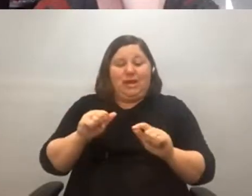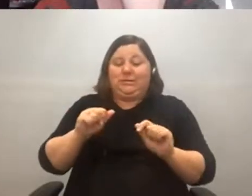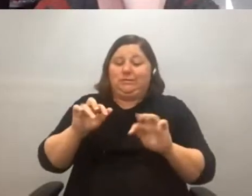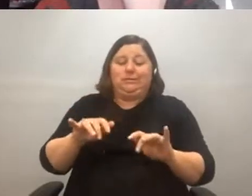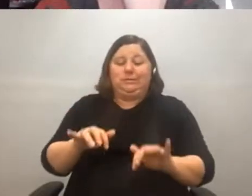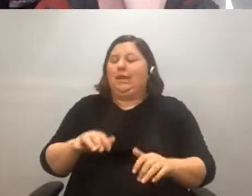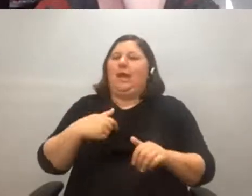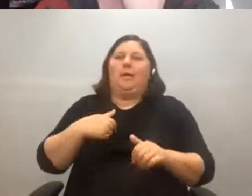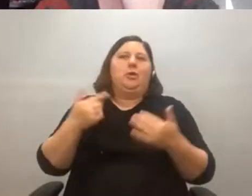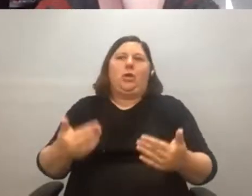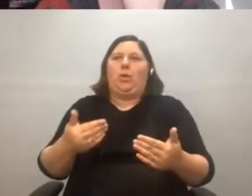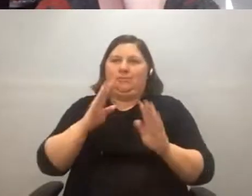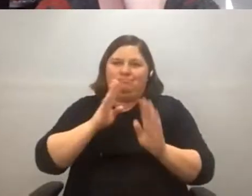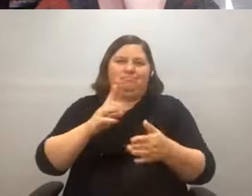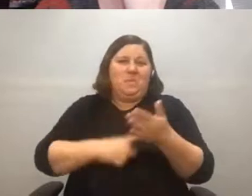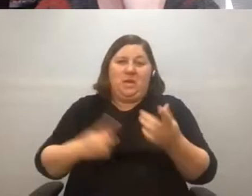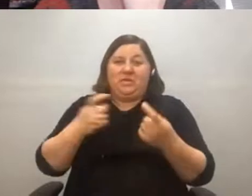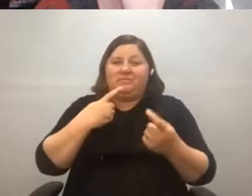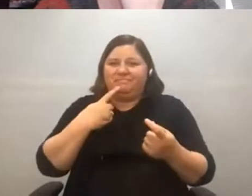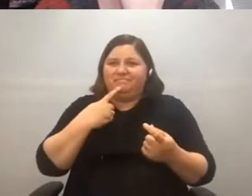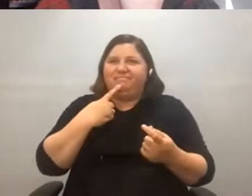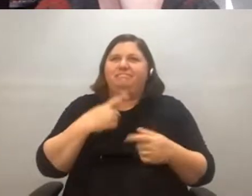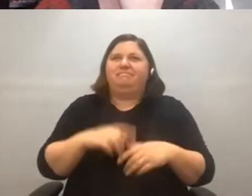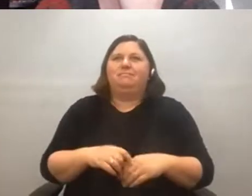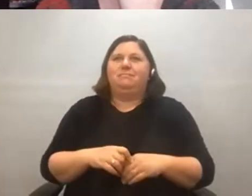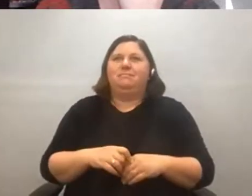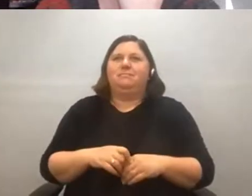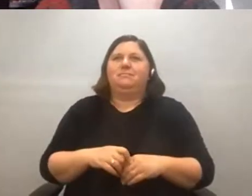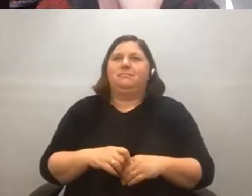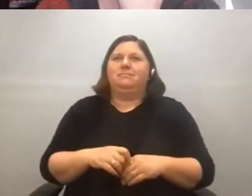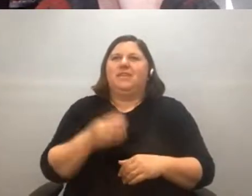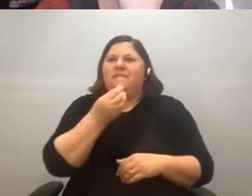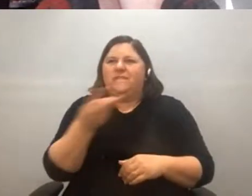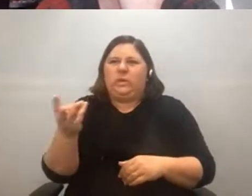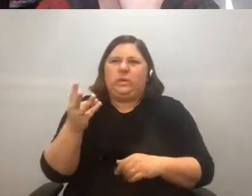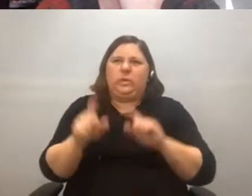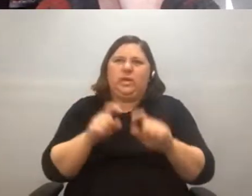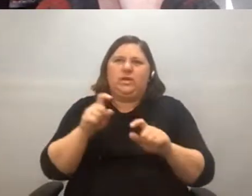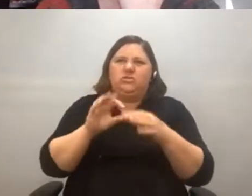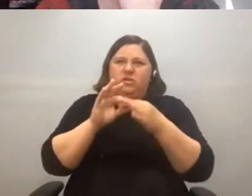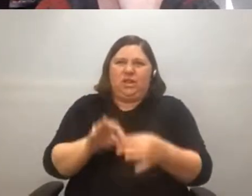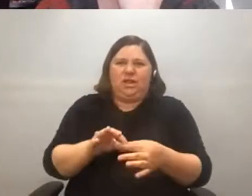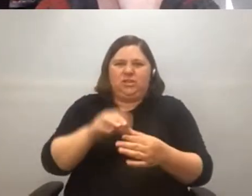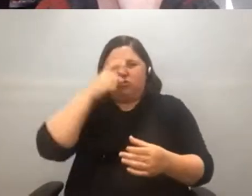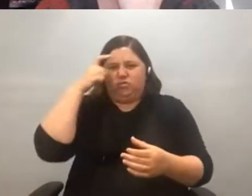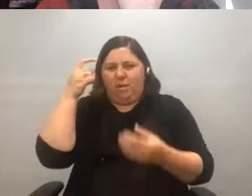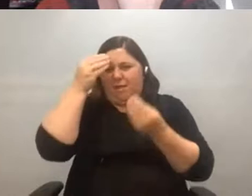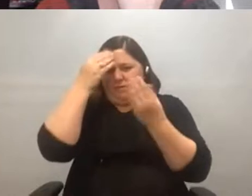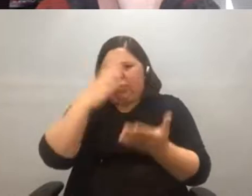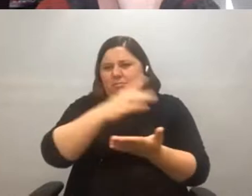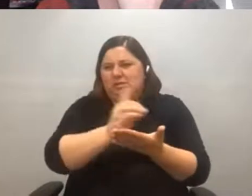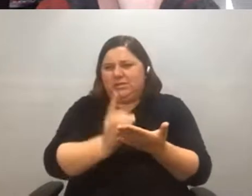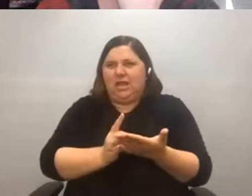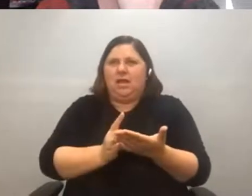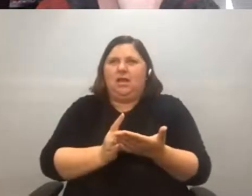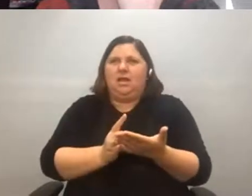gonna read them out um so there's a couple about kind of trauma-informed design one came up in